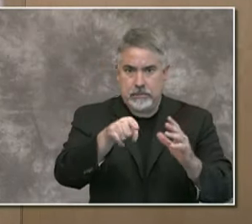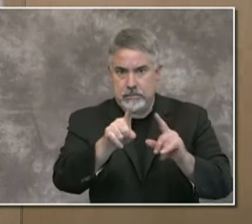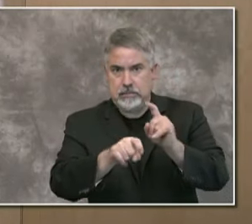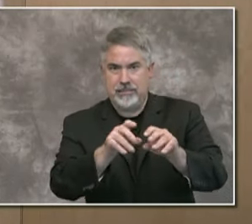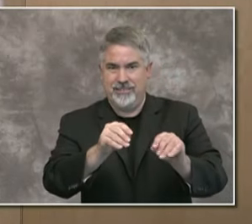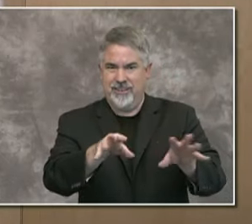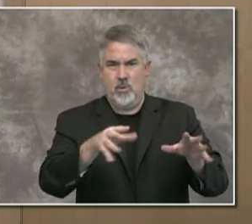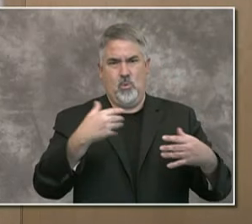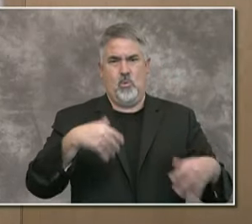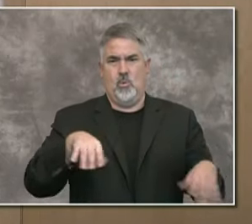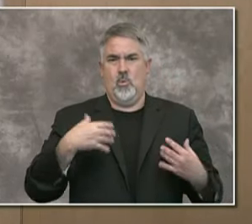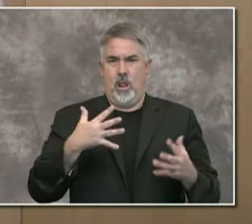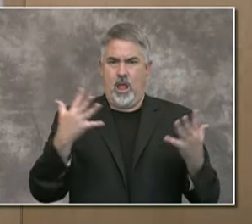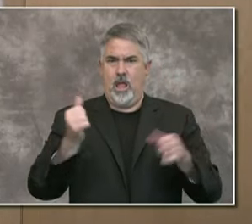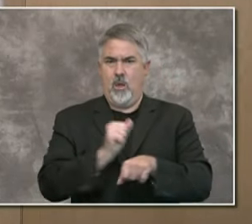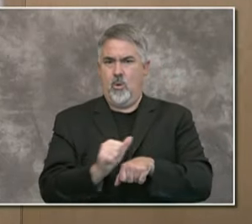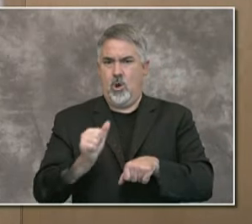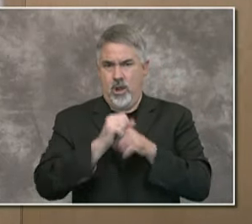occupations.